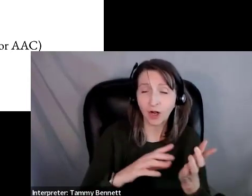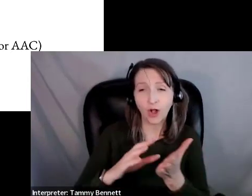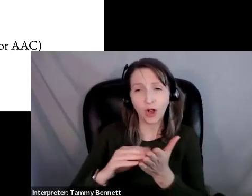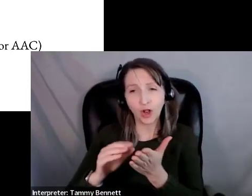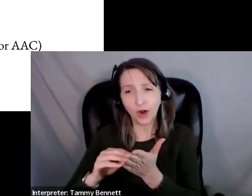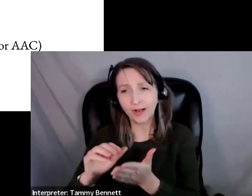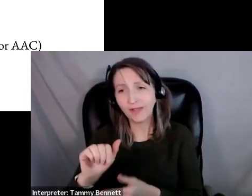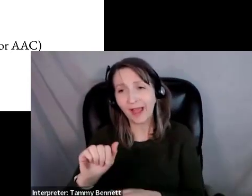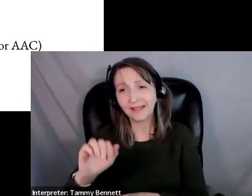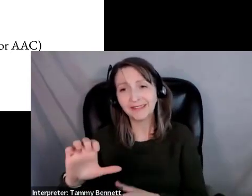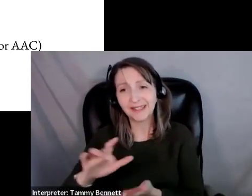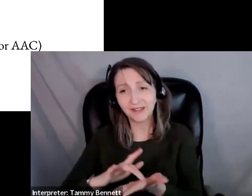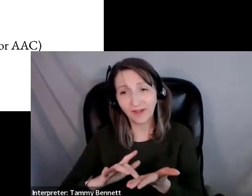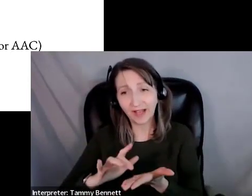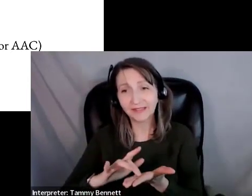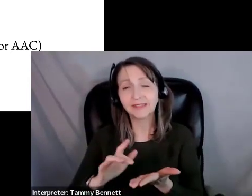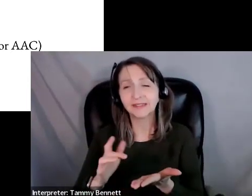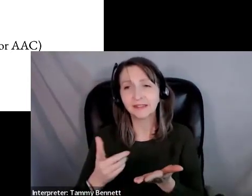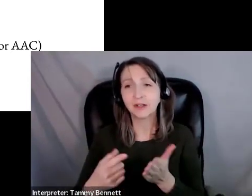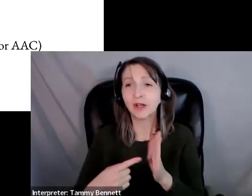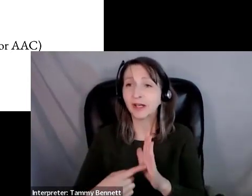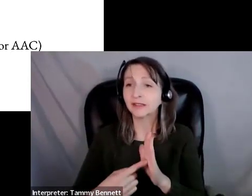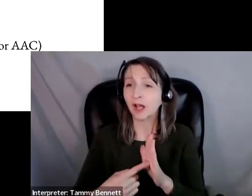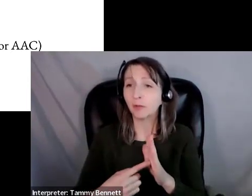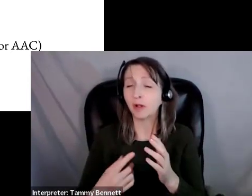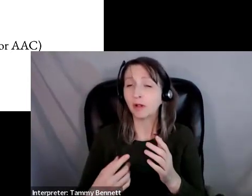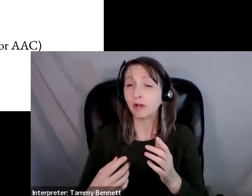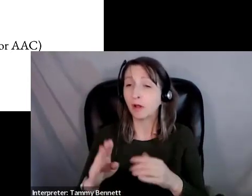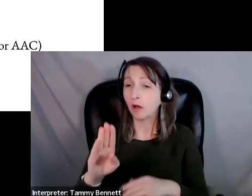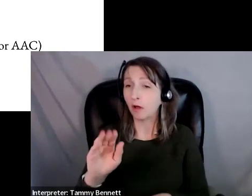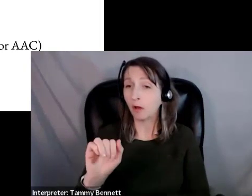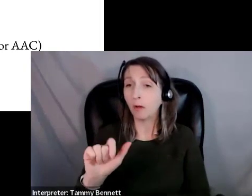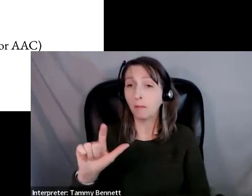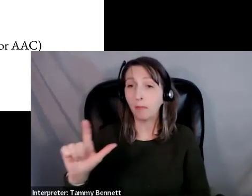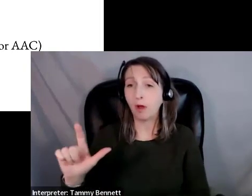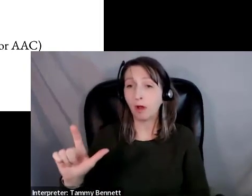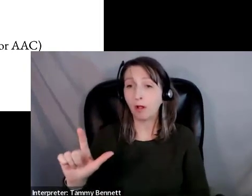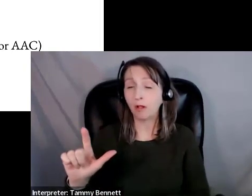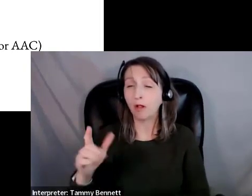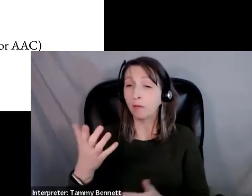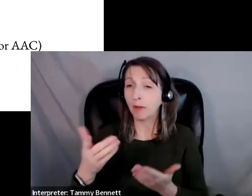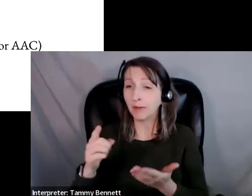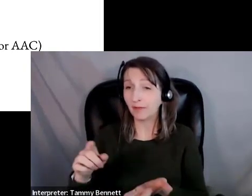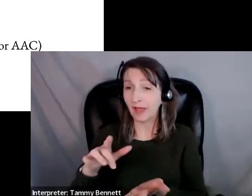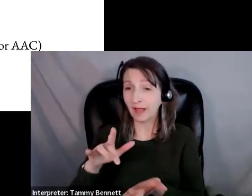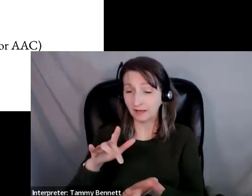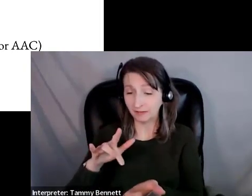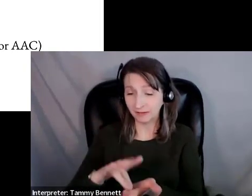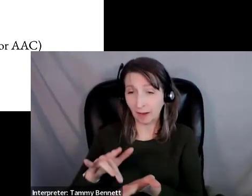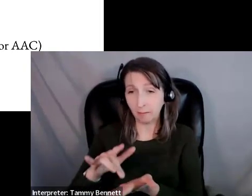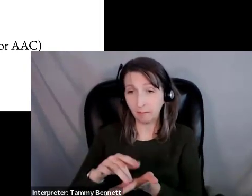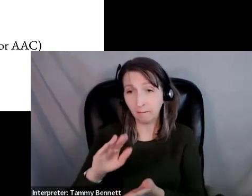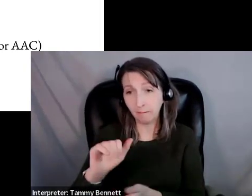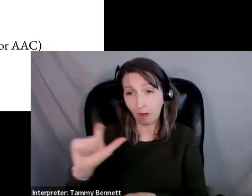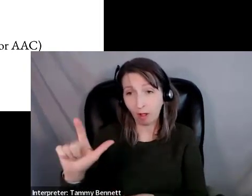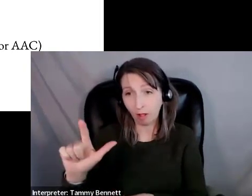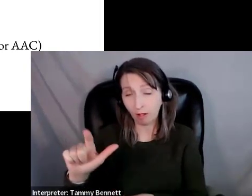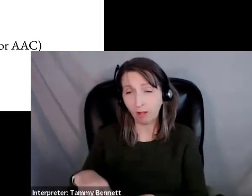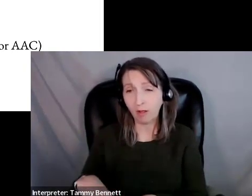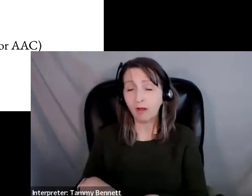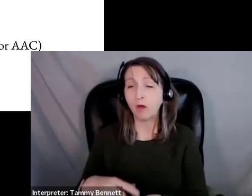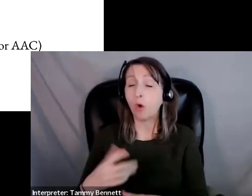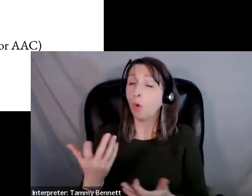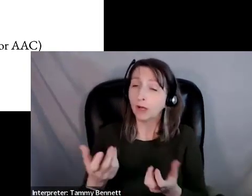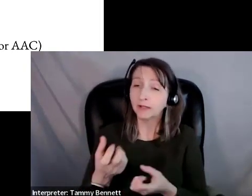So something that as an example, ball, maybe the student will type ball or they signed ball and then I'll go ball what?